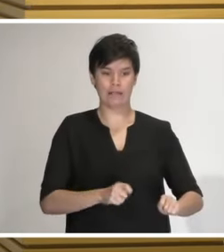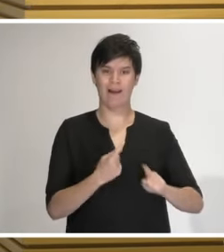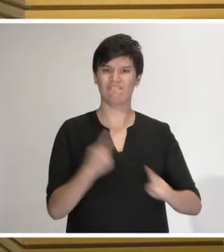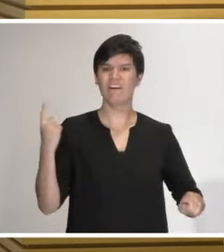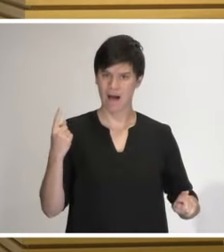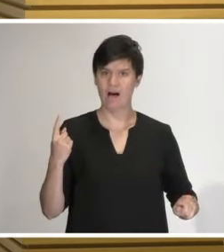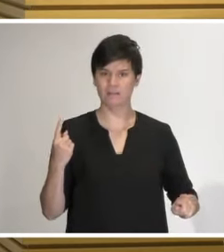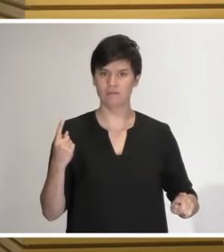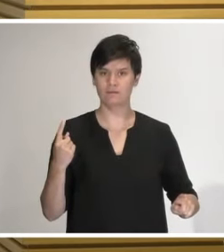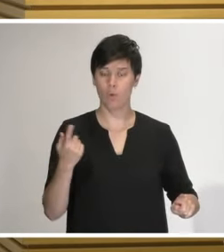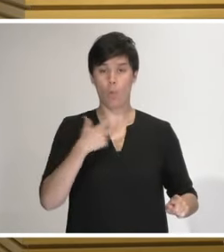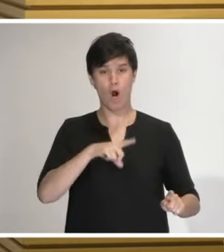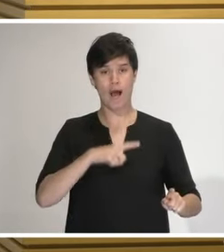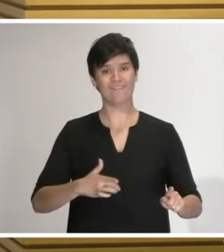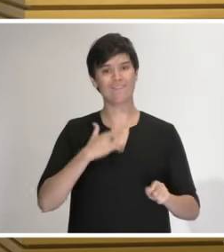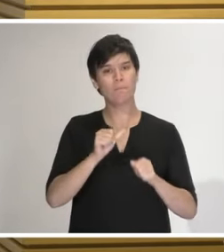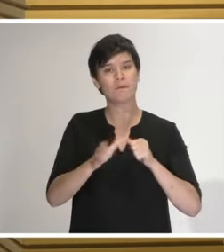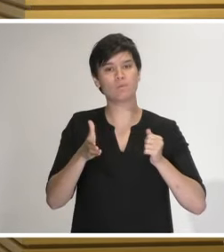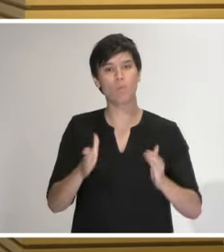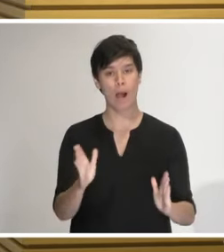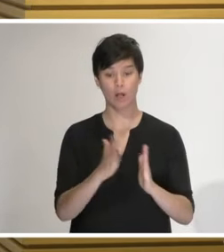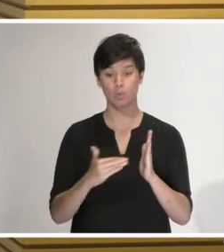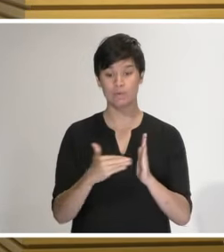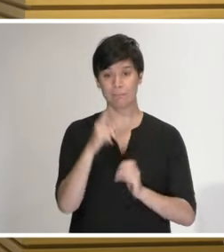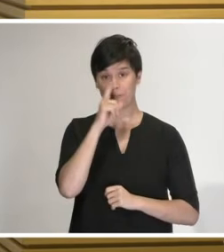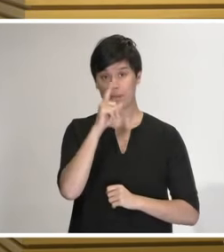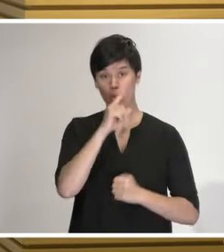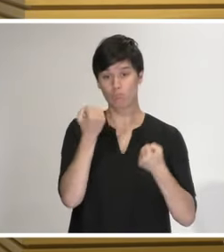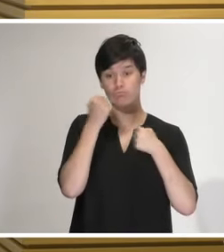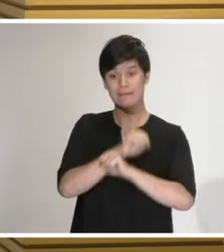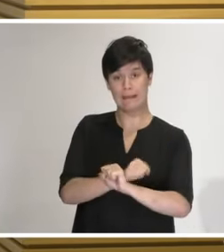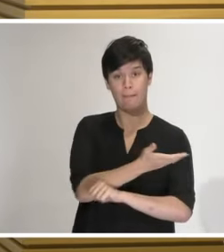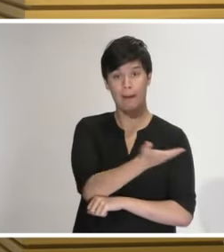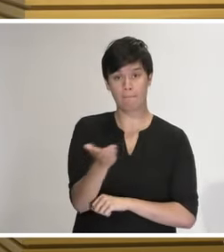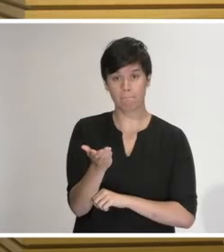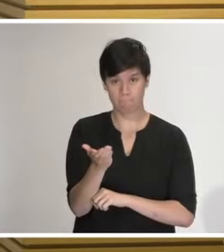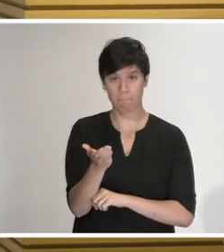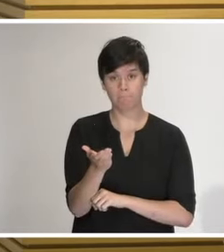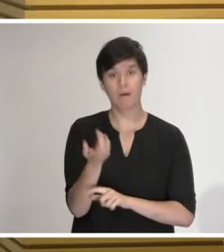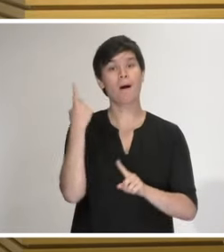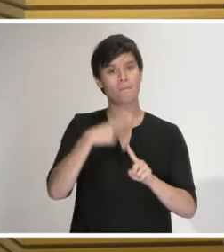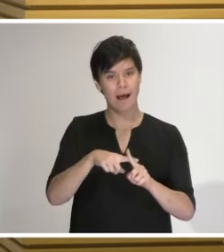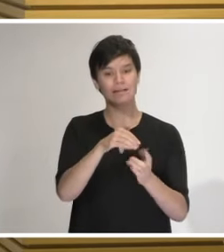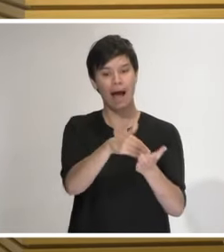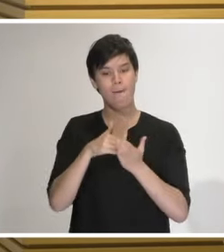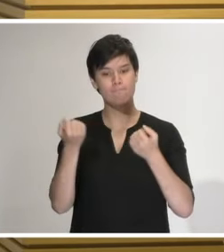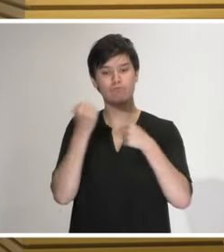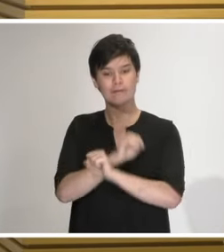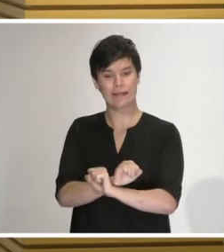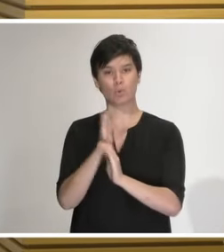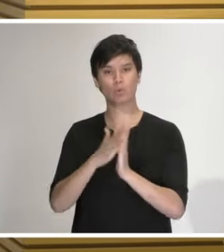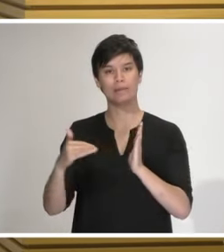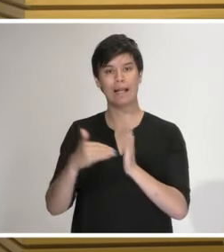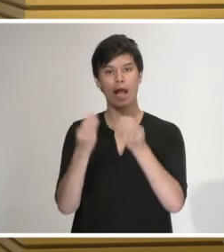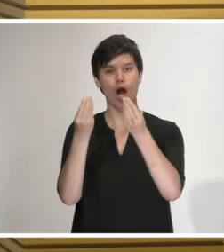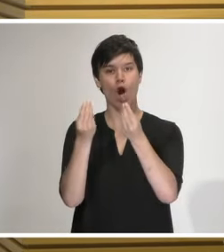best for protecting the health and safety of New Zealanders, we felt that was the best for protecting the economic impact as well. Yes, it's a